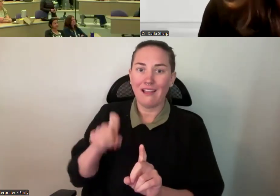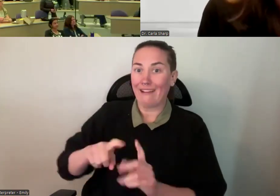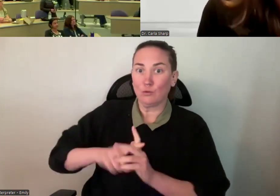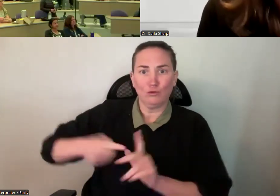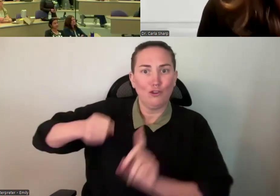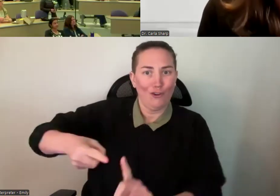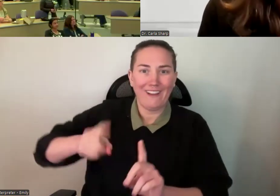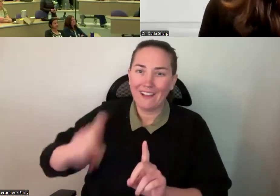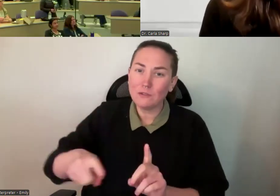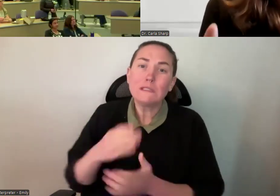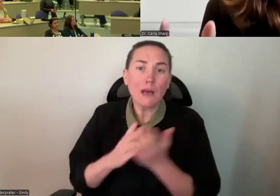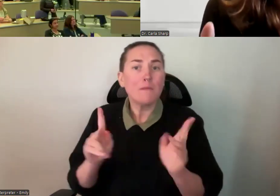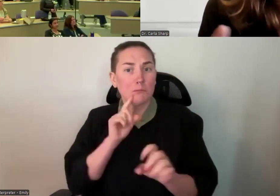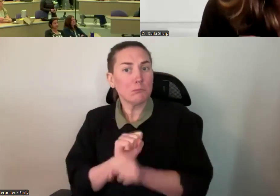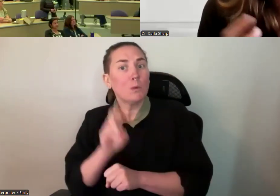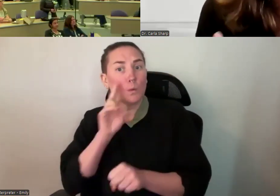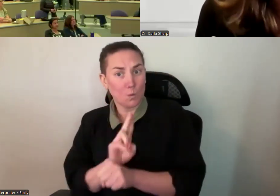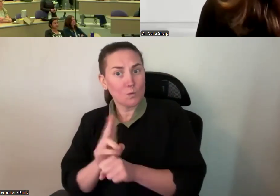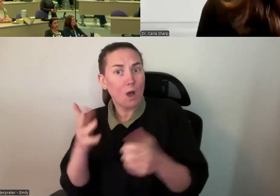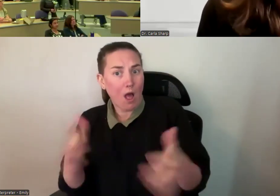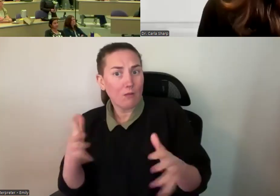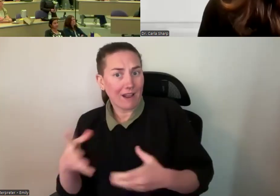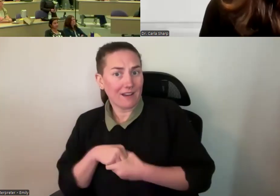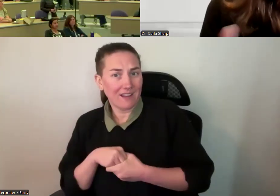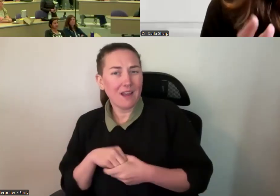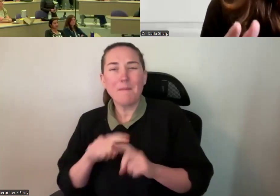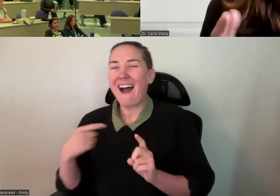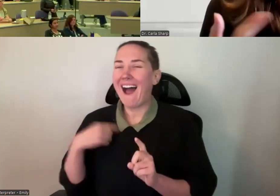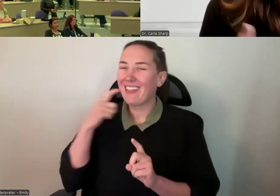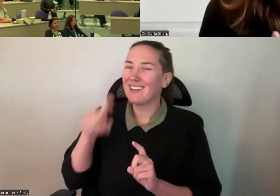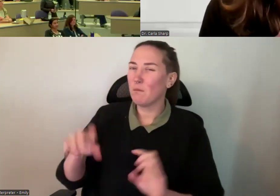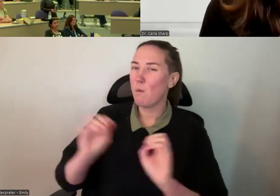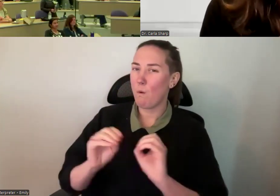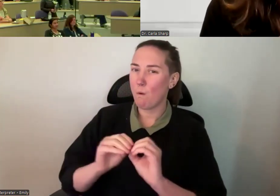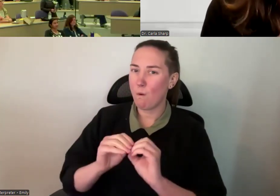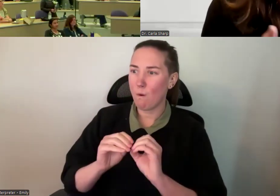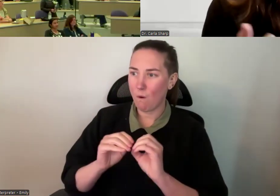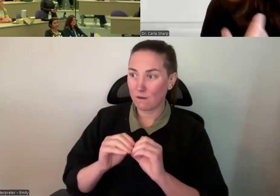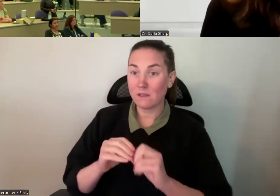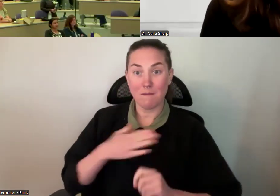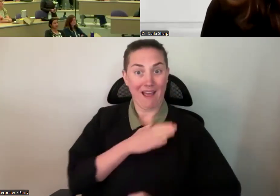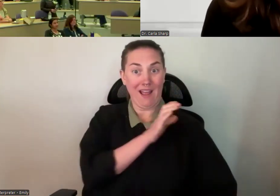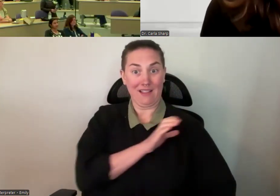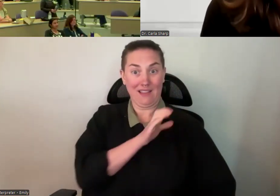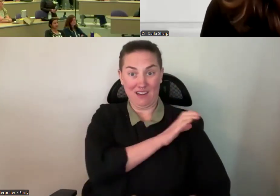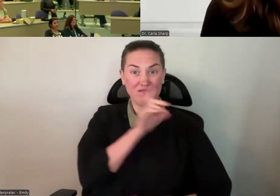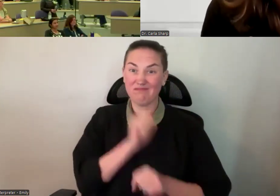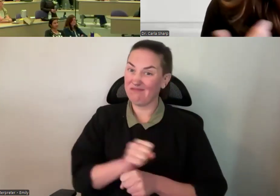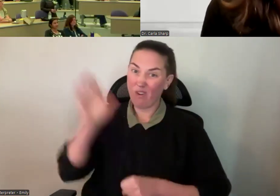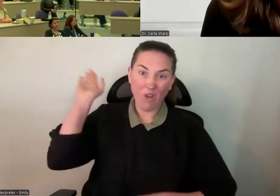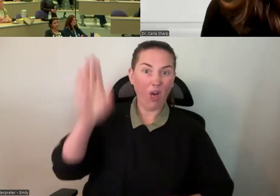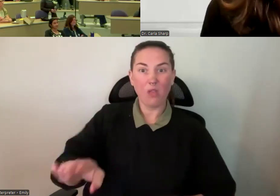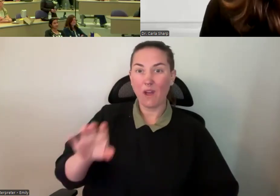are doing that already. I think much more can be done. We have transitioned in my clinic to a pure